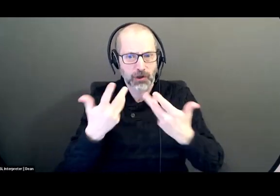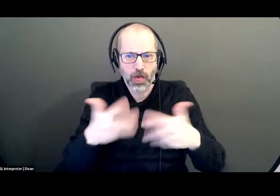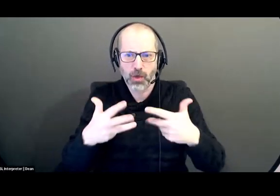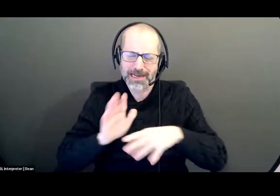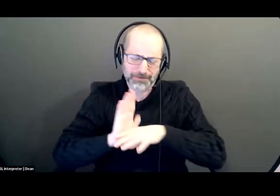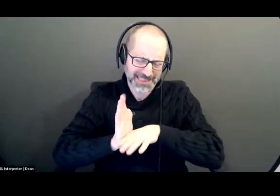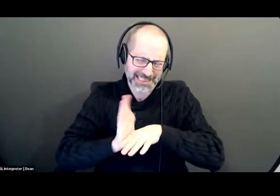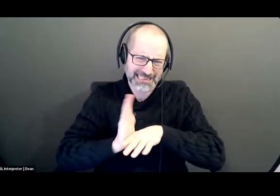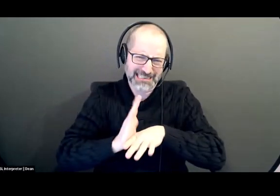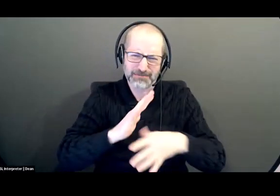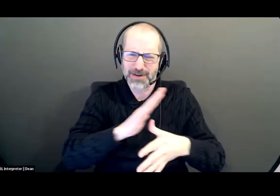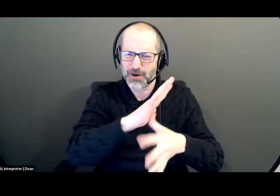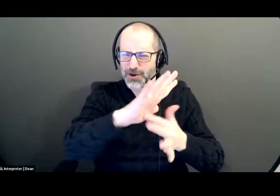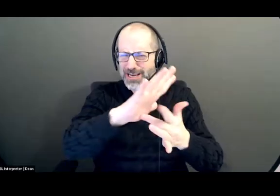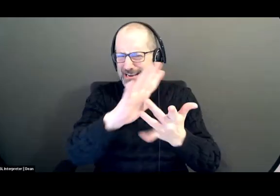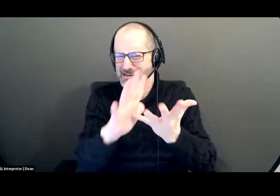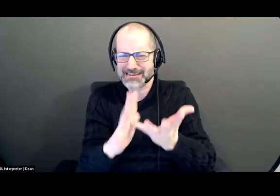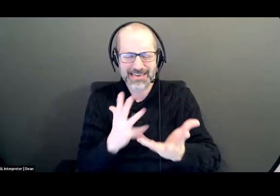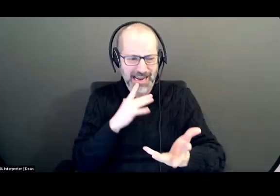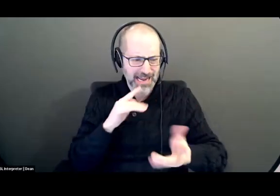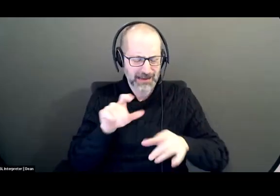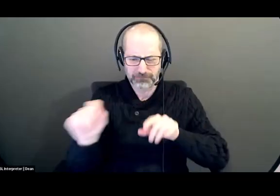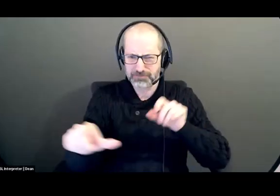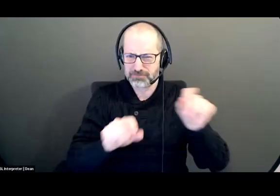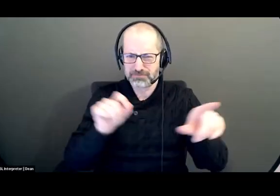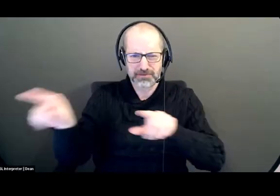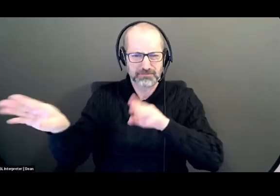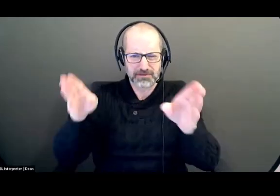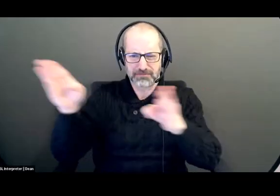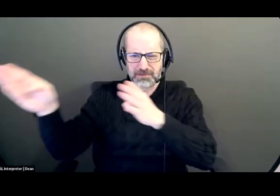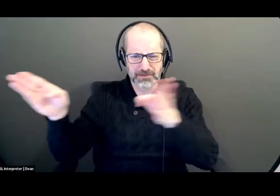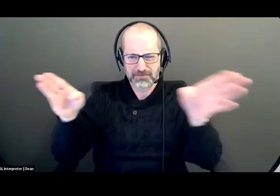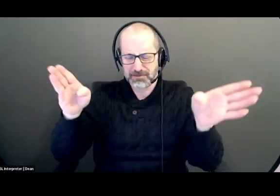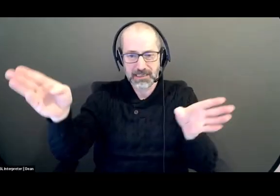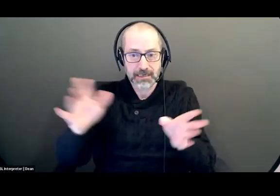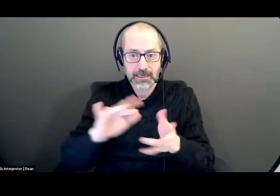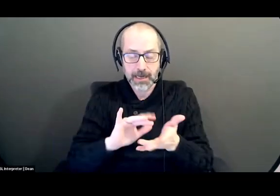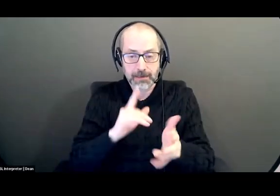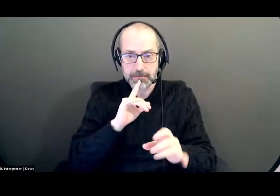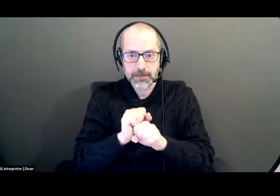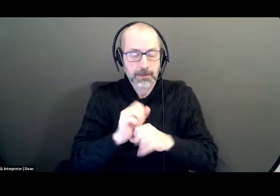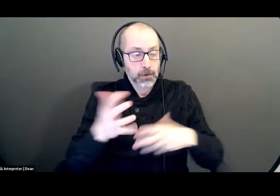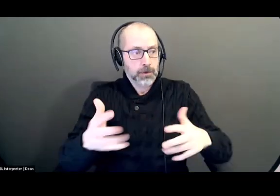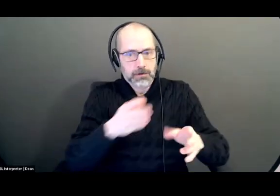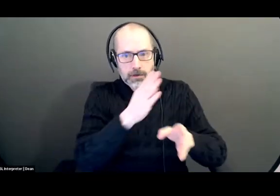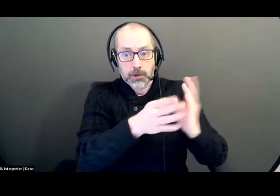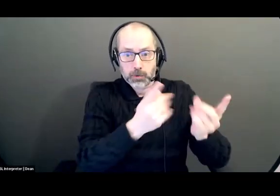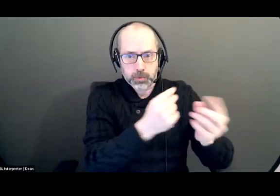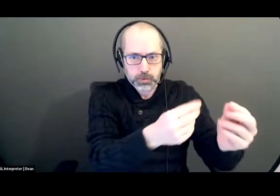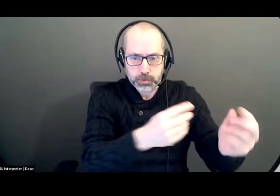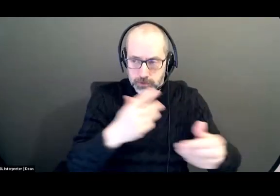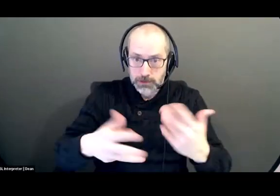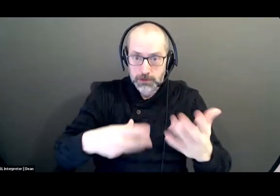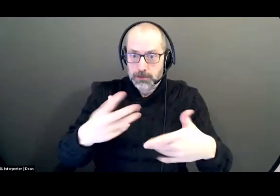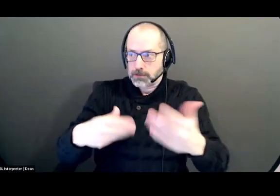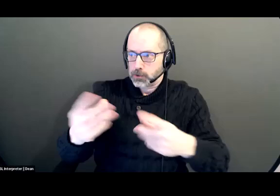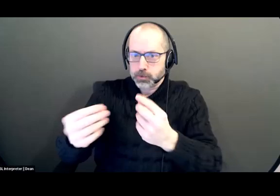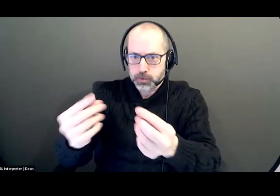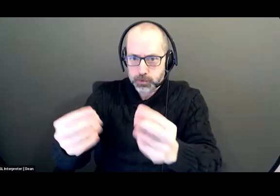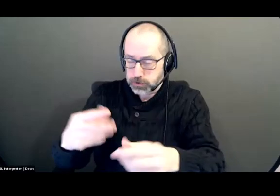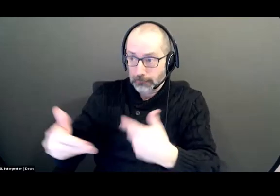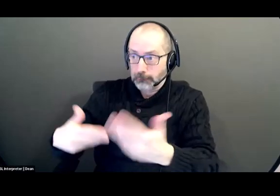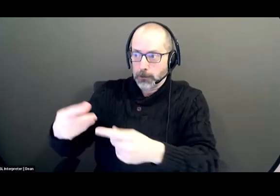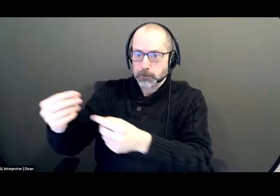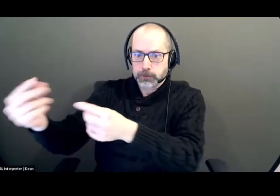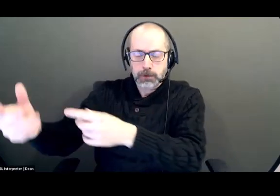a conversation, to reflect for ourselves, but then also to encourage the team to reflect, whether it's an activity, whether it's a huddle,